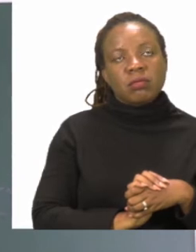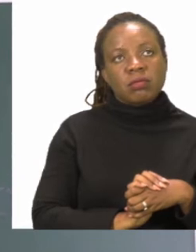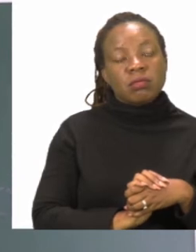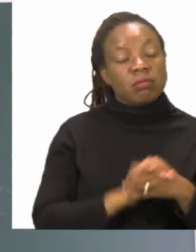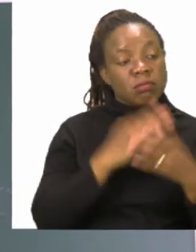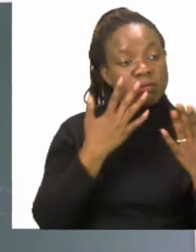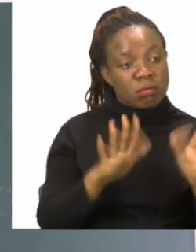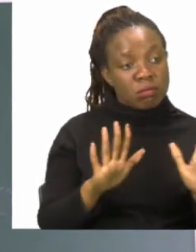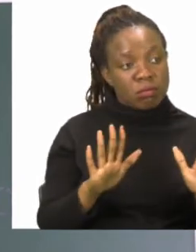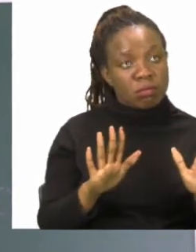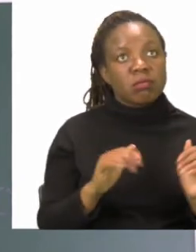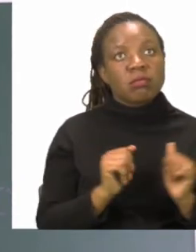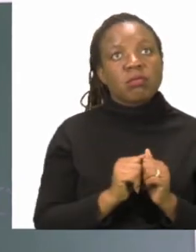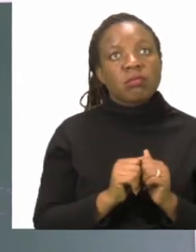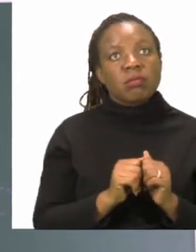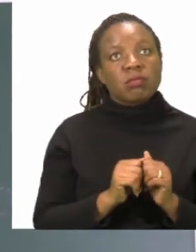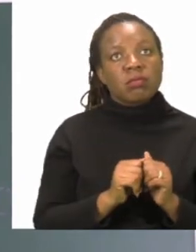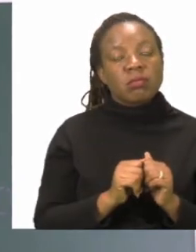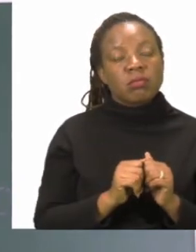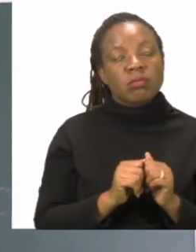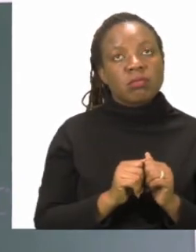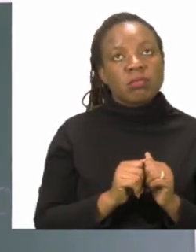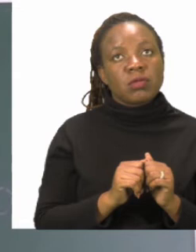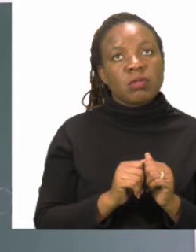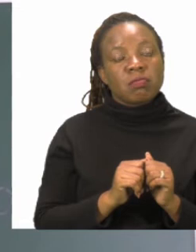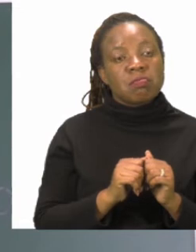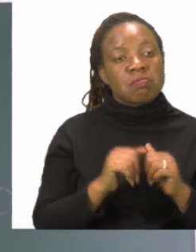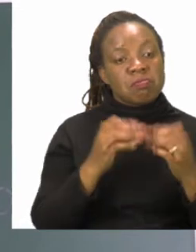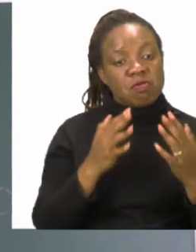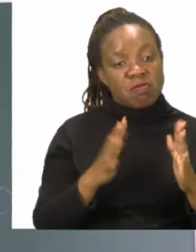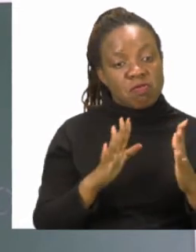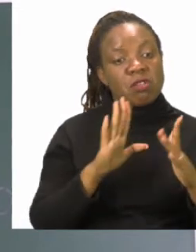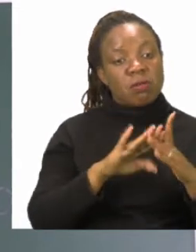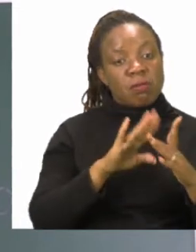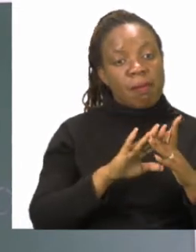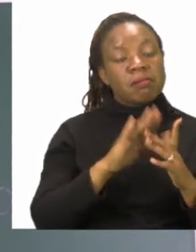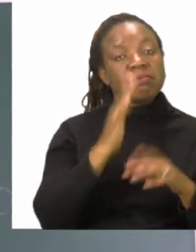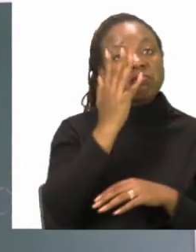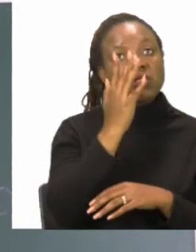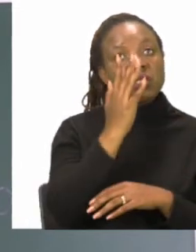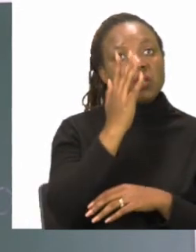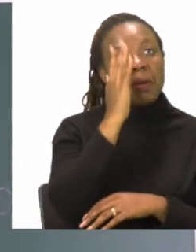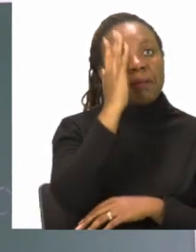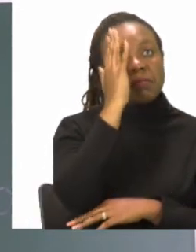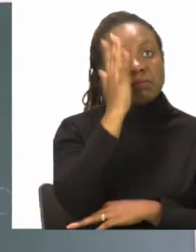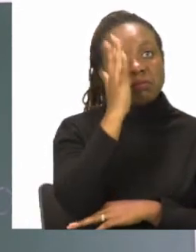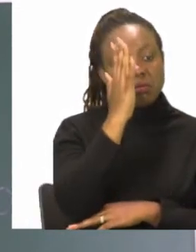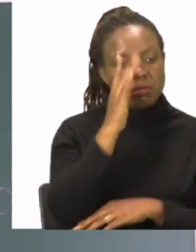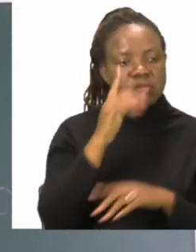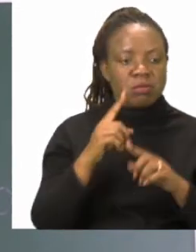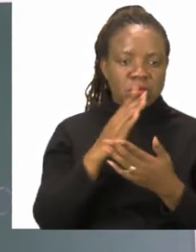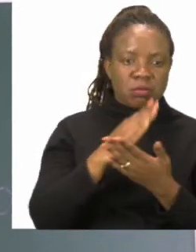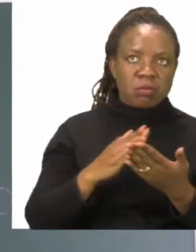are done matching the parts to the flower or to the different sections of the